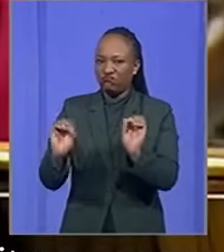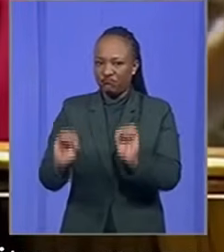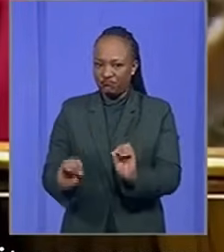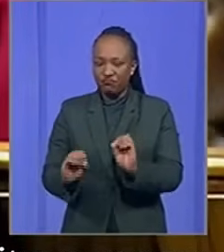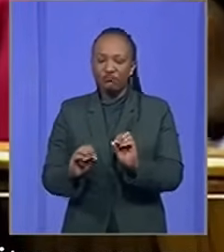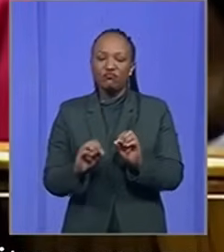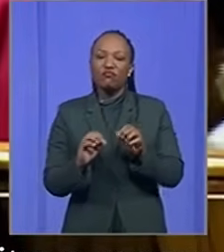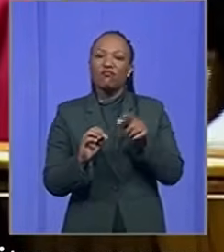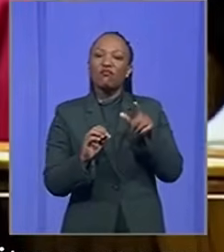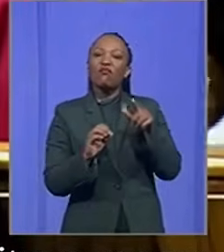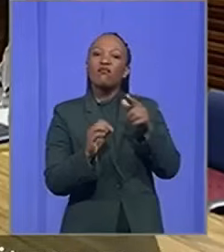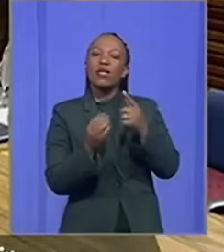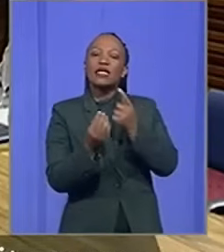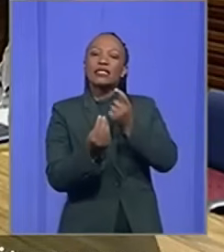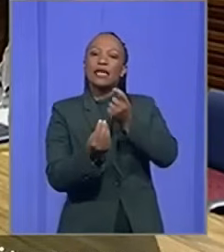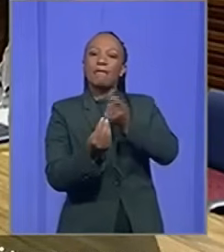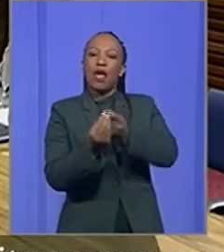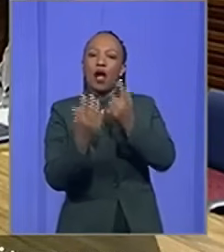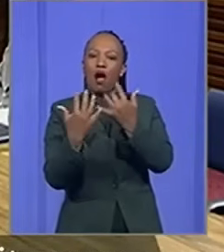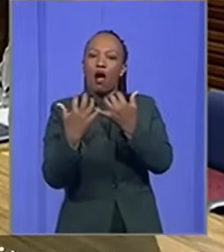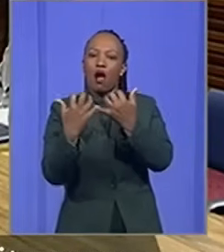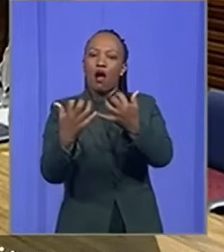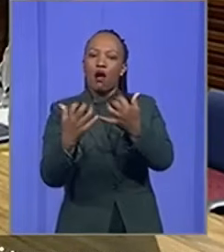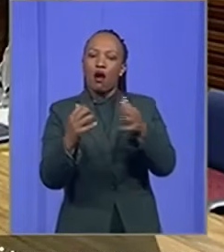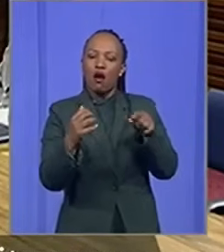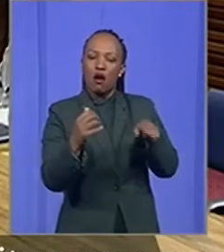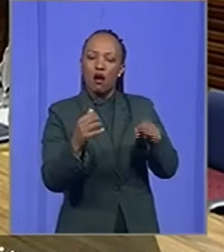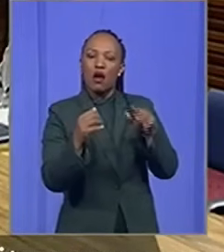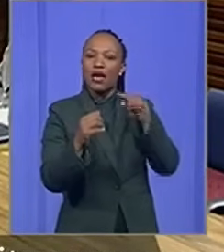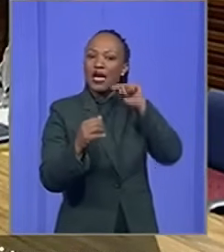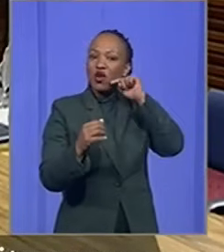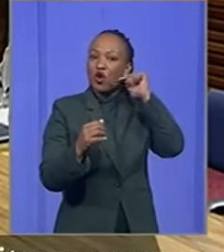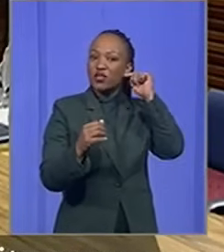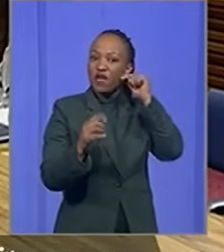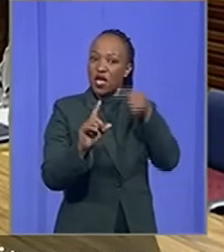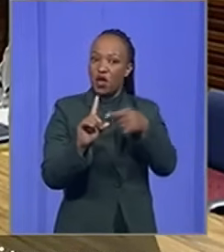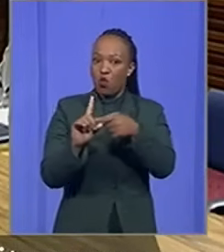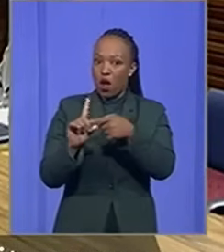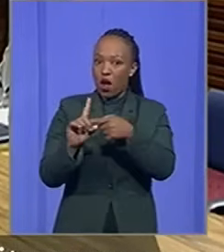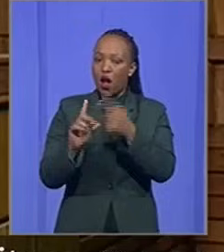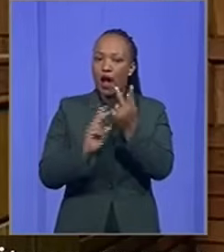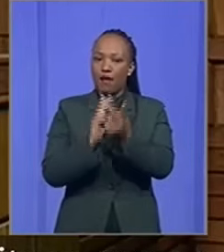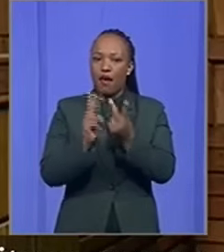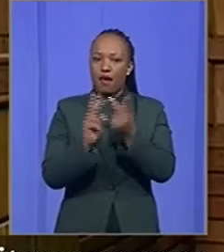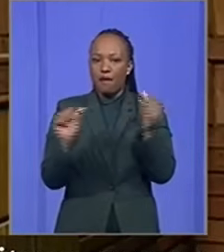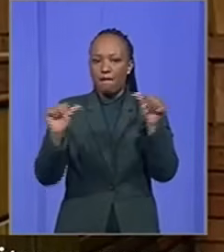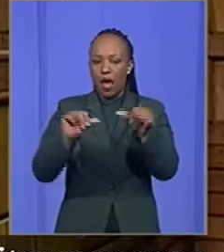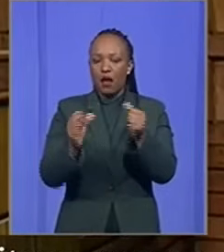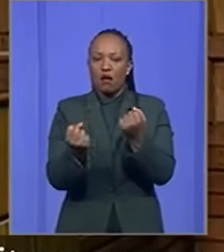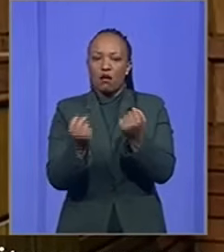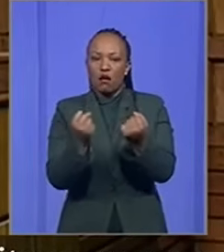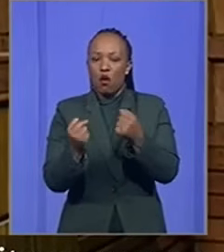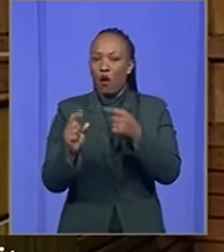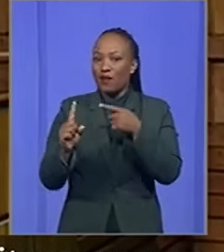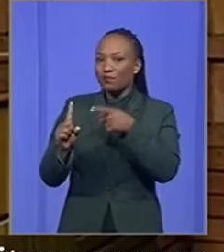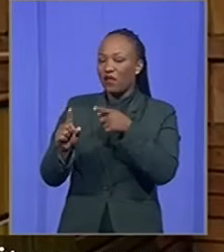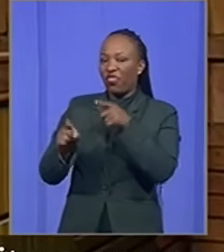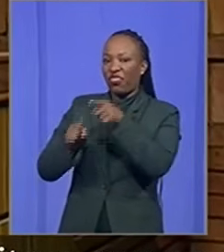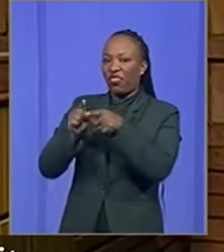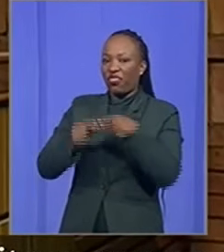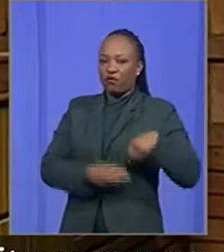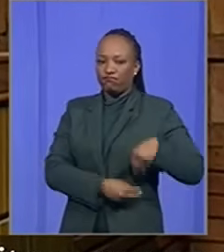Motsamaisi wa mehleng wa dipuisano parlamenteng Nosiviwe Mapisa-Nqakula o boetse o hlahelletse ka pela lekgotla la dinyewe ka jeno ka diqoso tsa